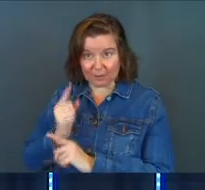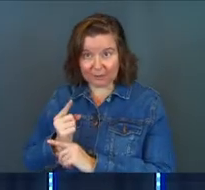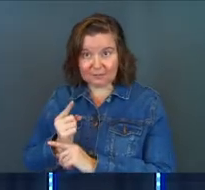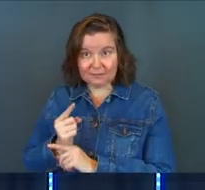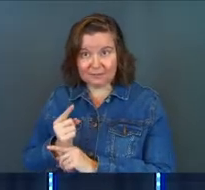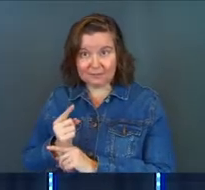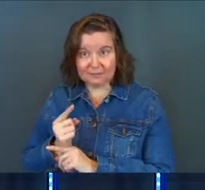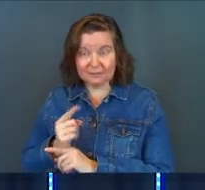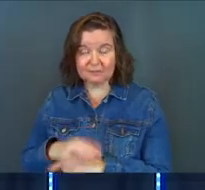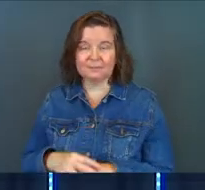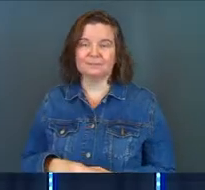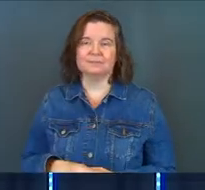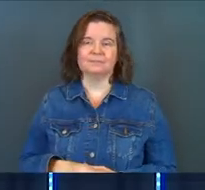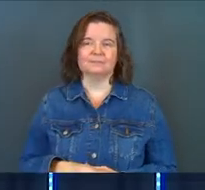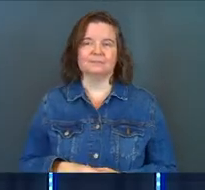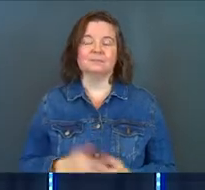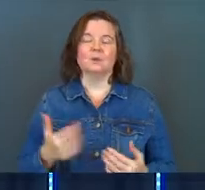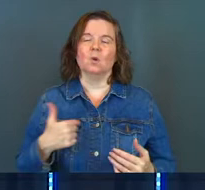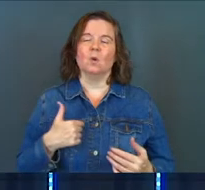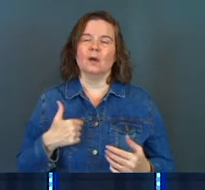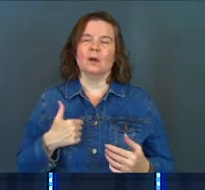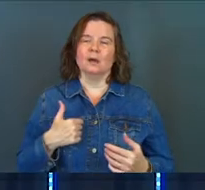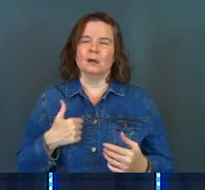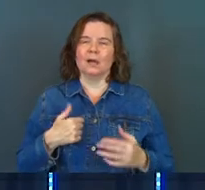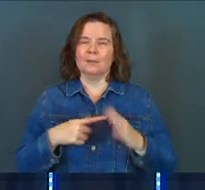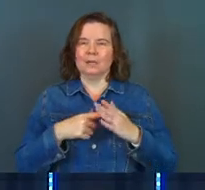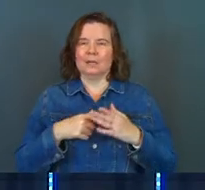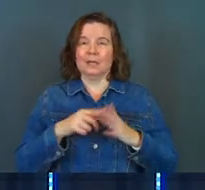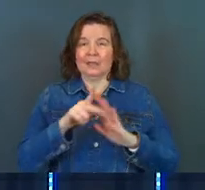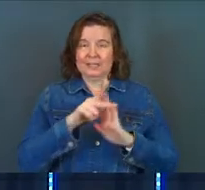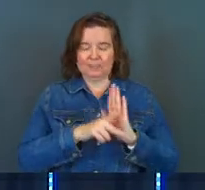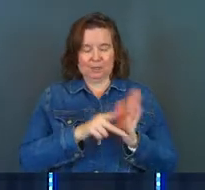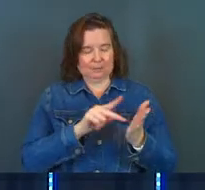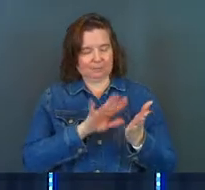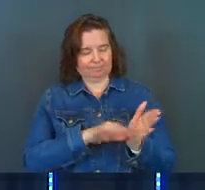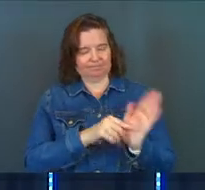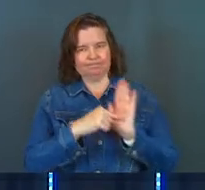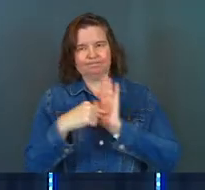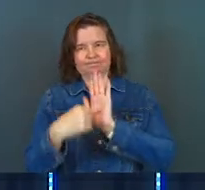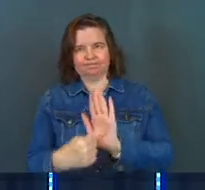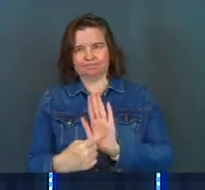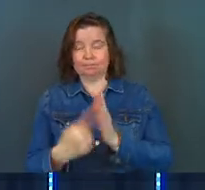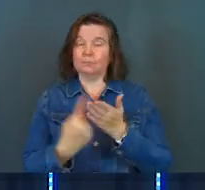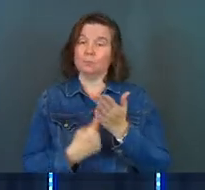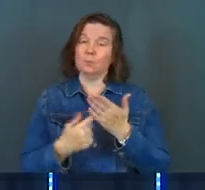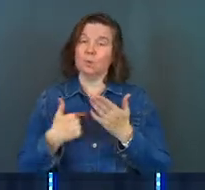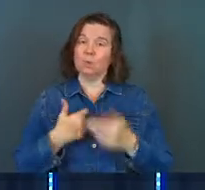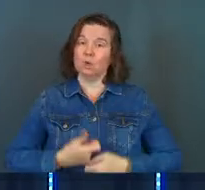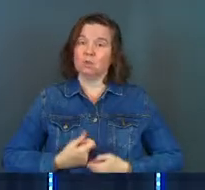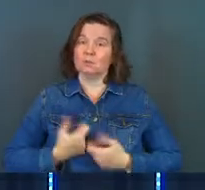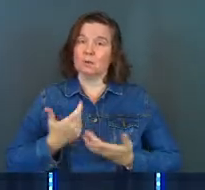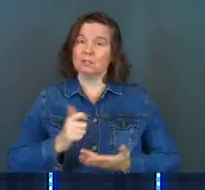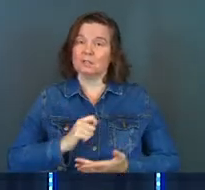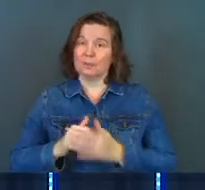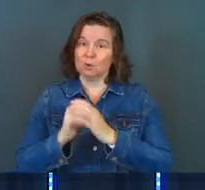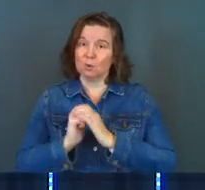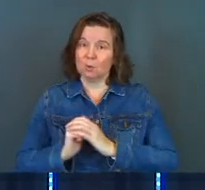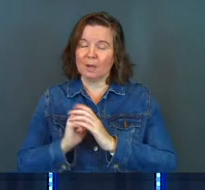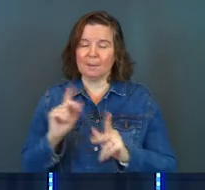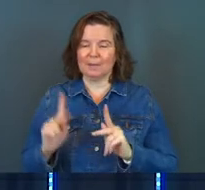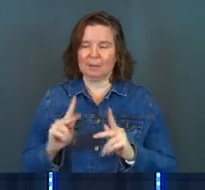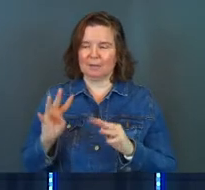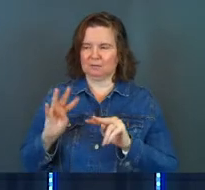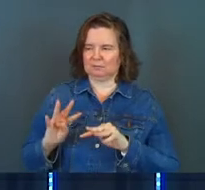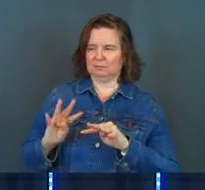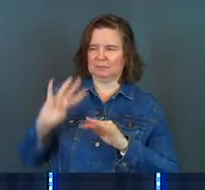right? So I'm going to draw this principle out of the text. Sometimes when we are expressing ourselves in worship,